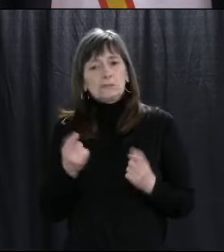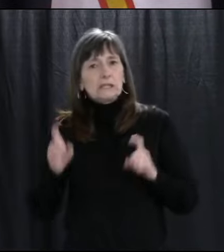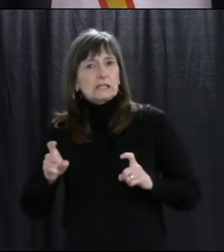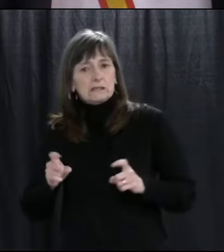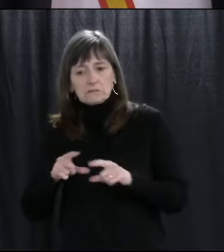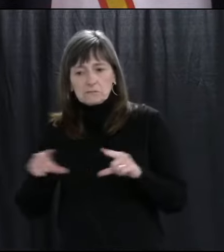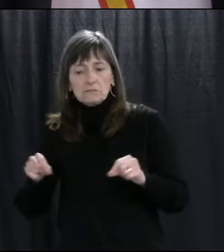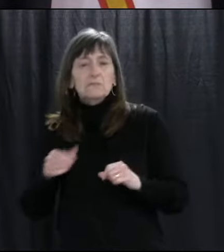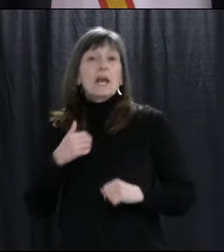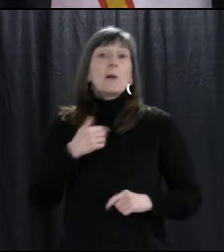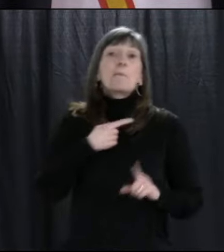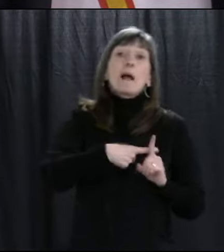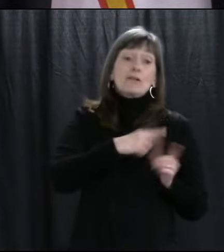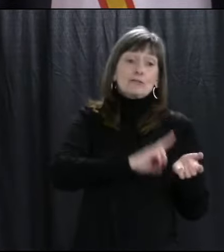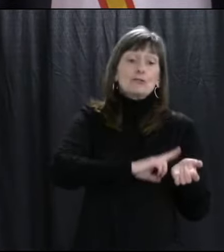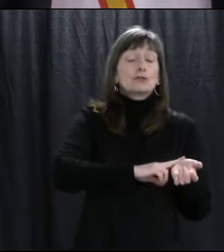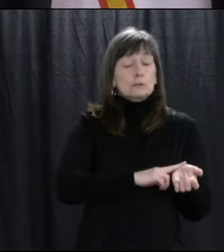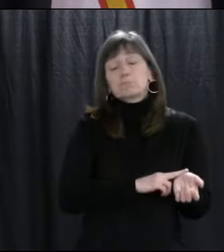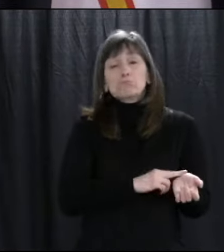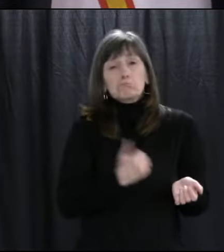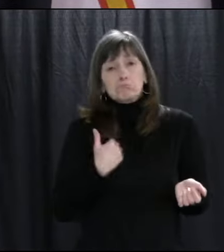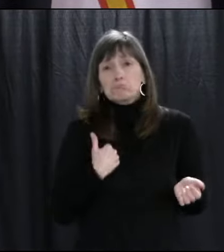enough.